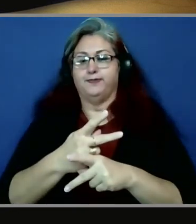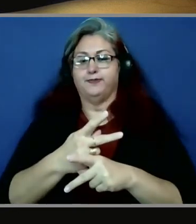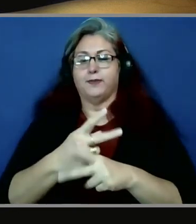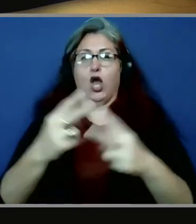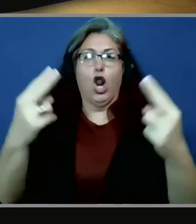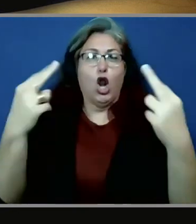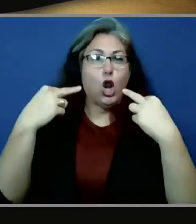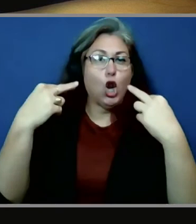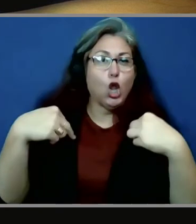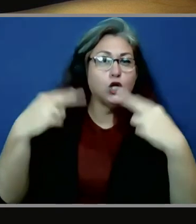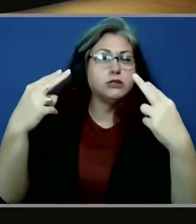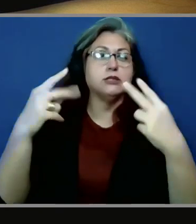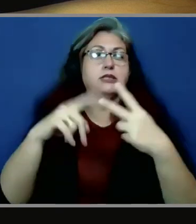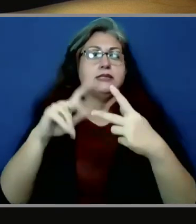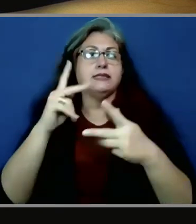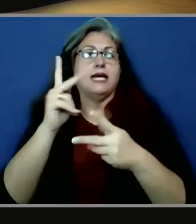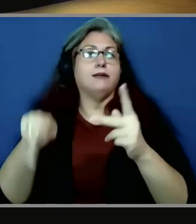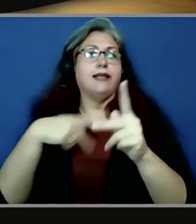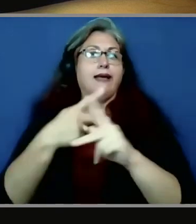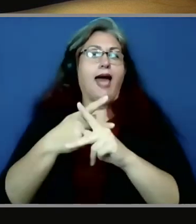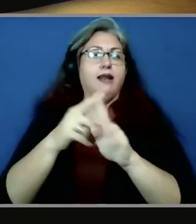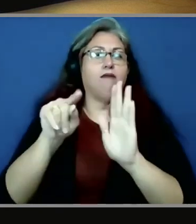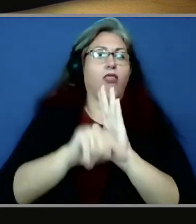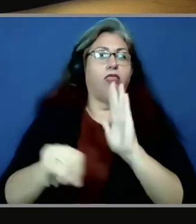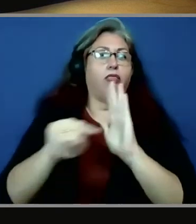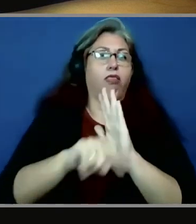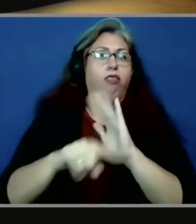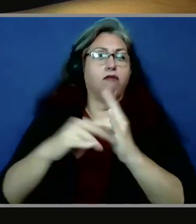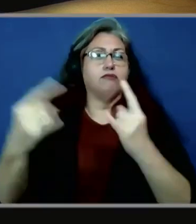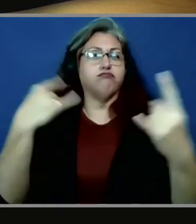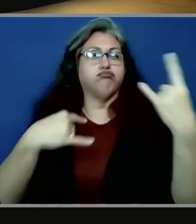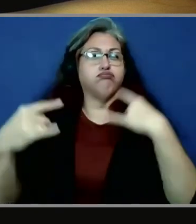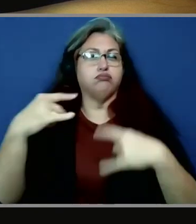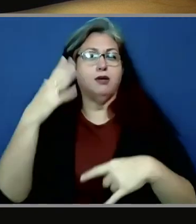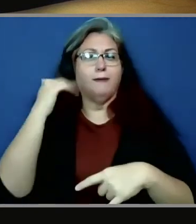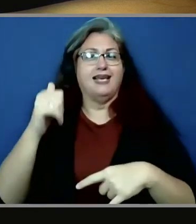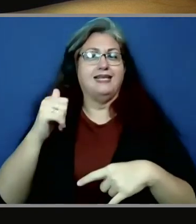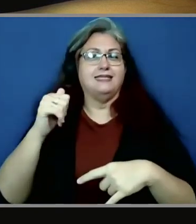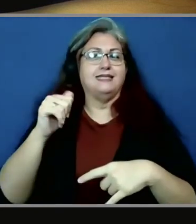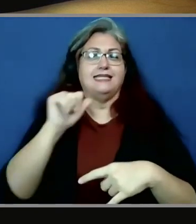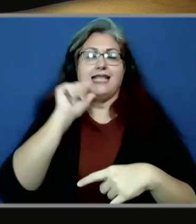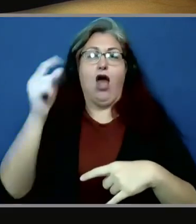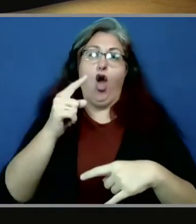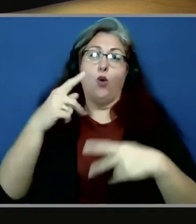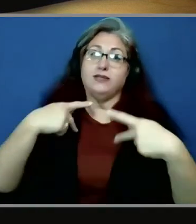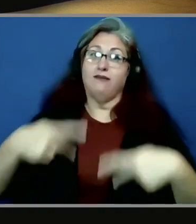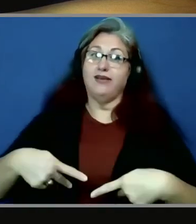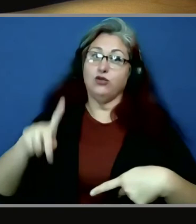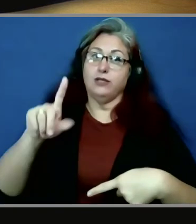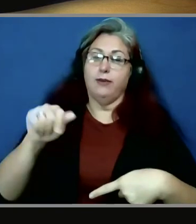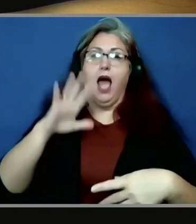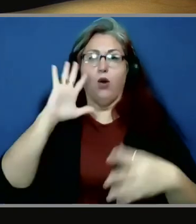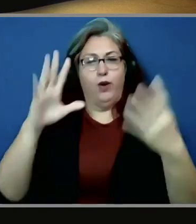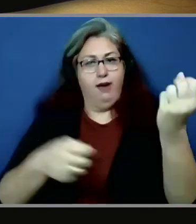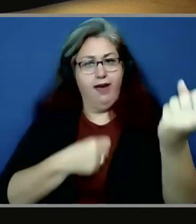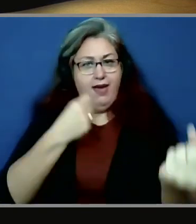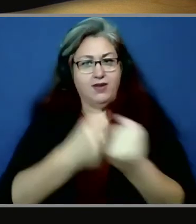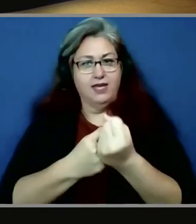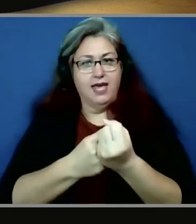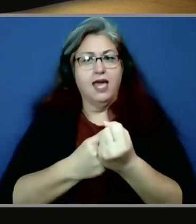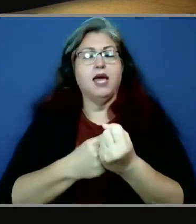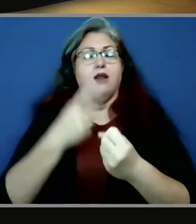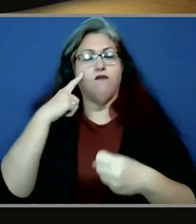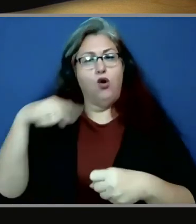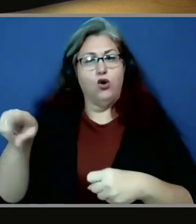and what kinds of sneering you can get because it's not a physical disability. And I will advocate on behalf of